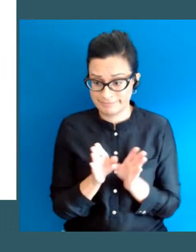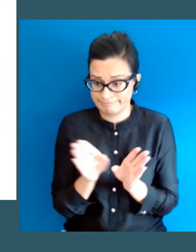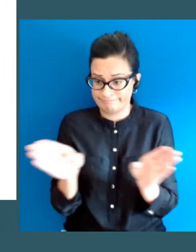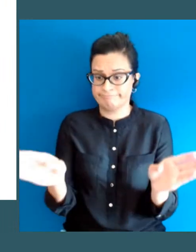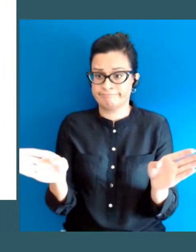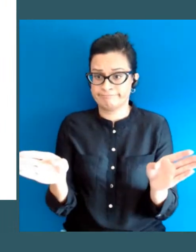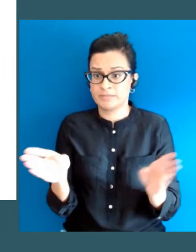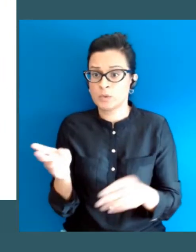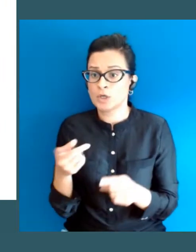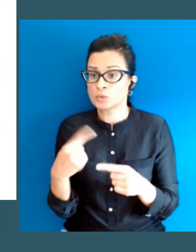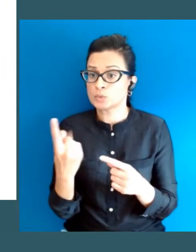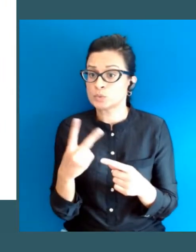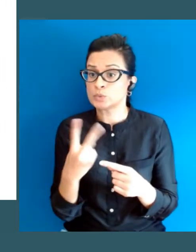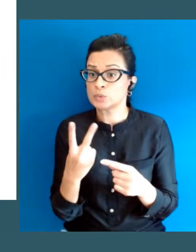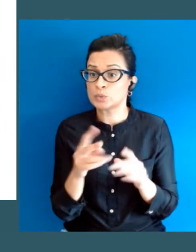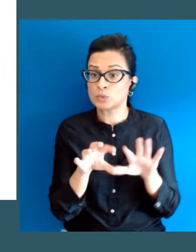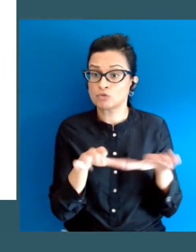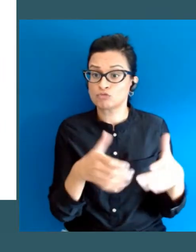groups is going to be different.